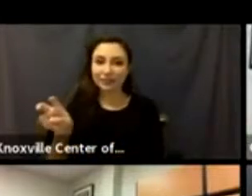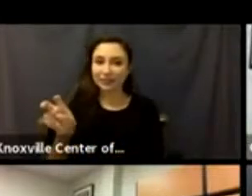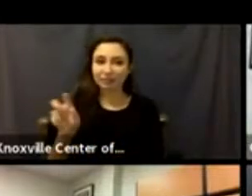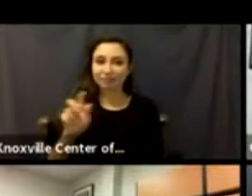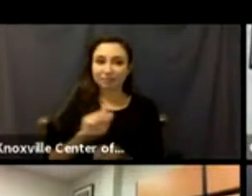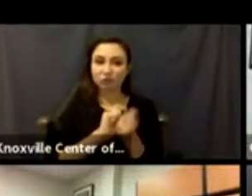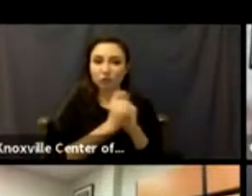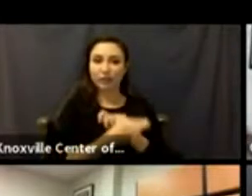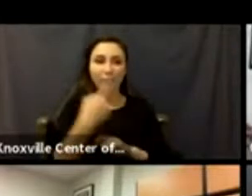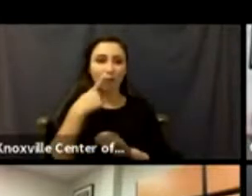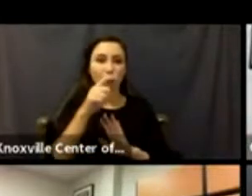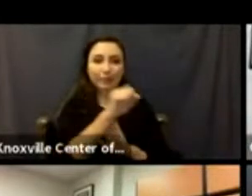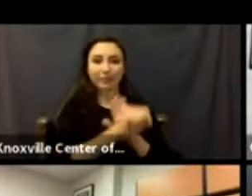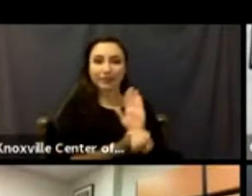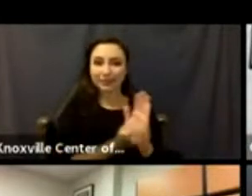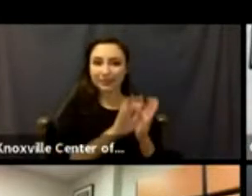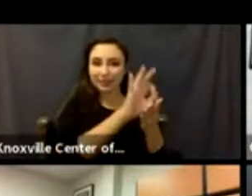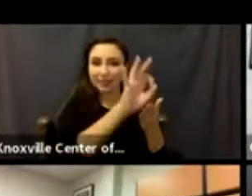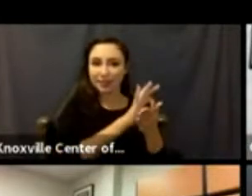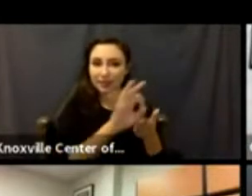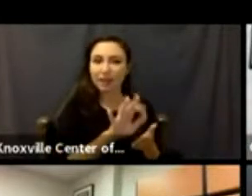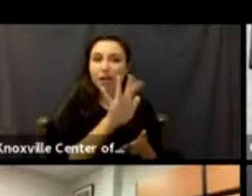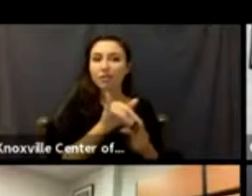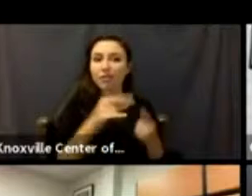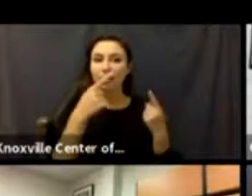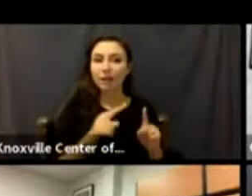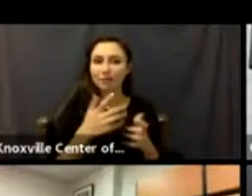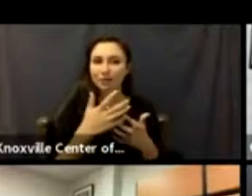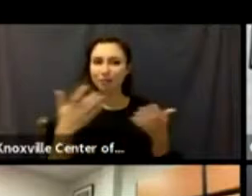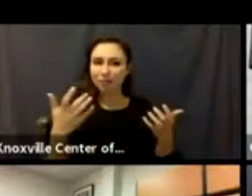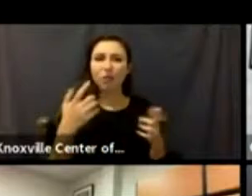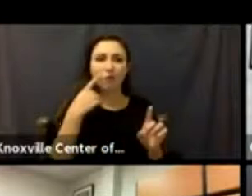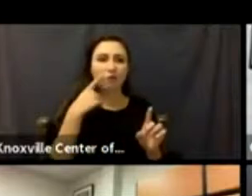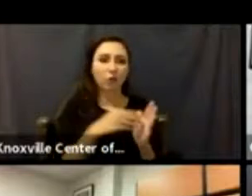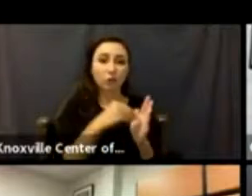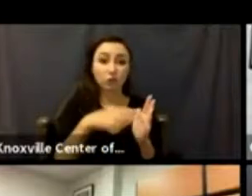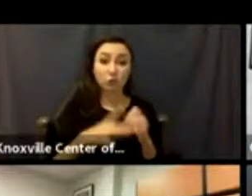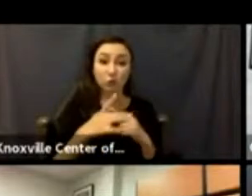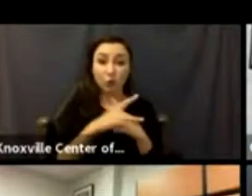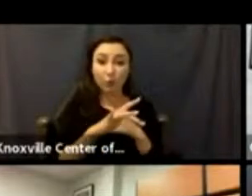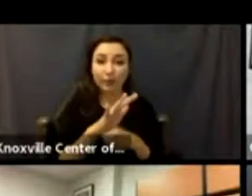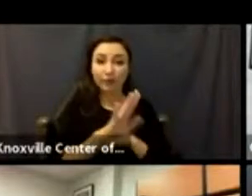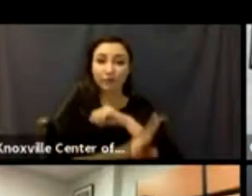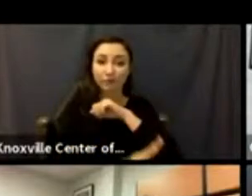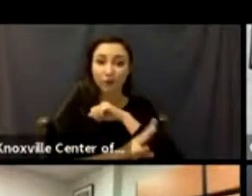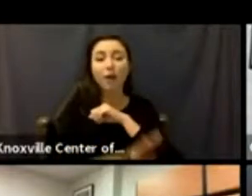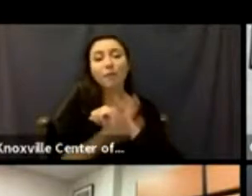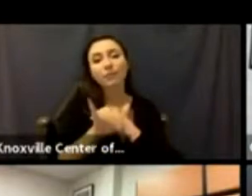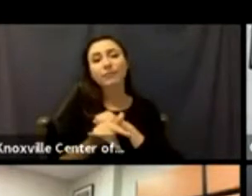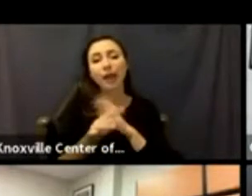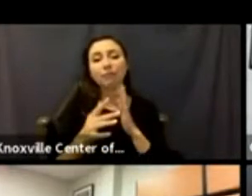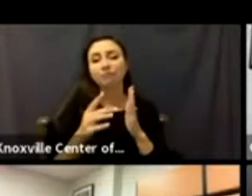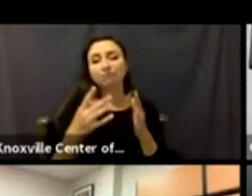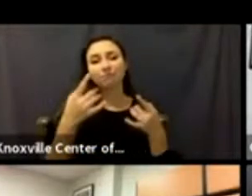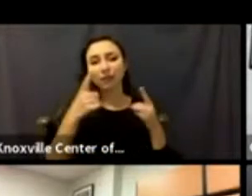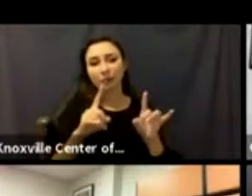count. That happened a lot with students early on in the fall, but it does still happen occasionally here and there. But the vast